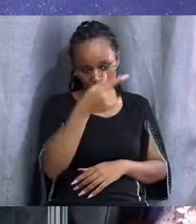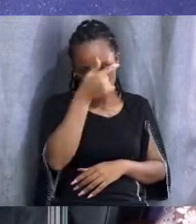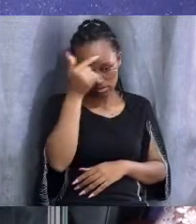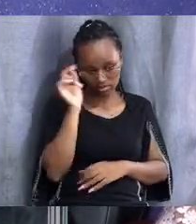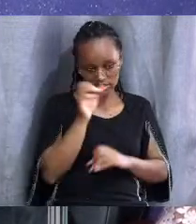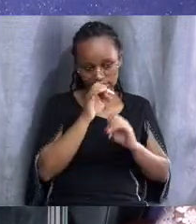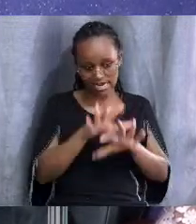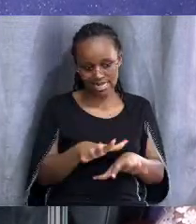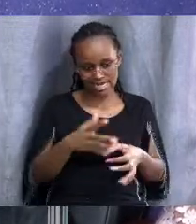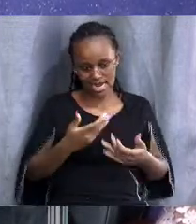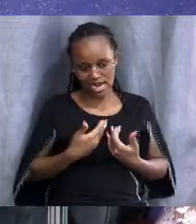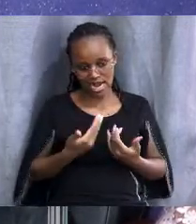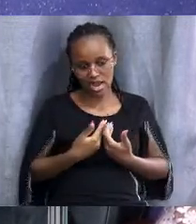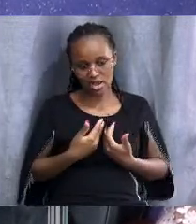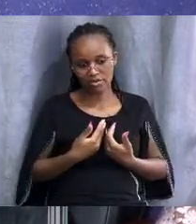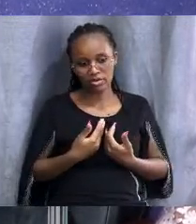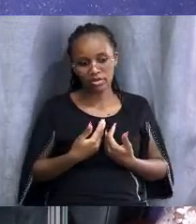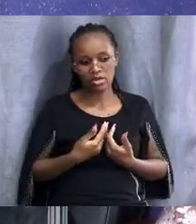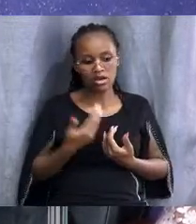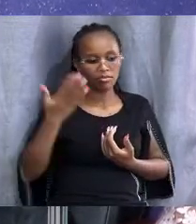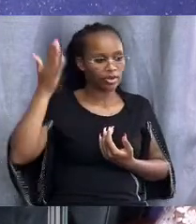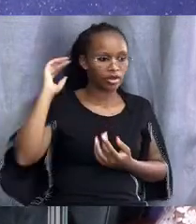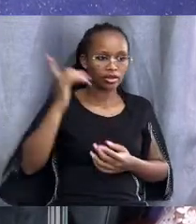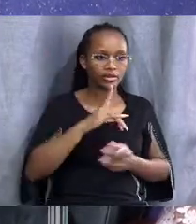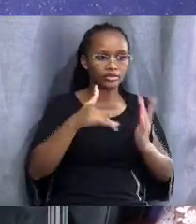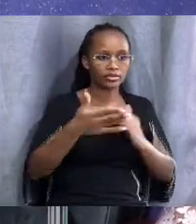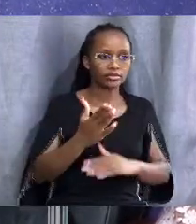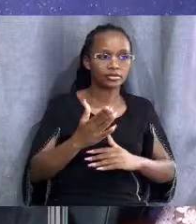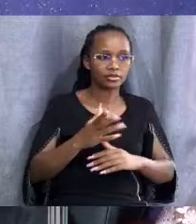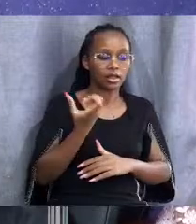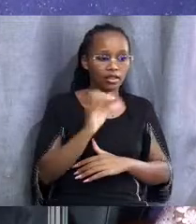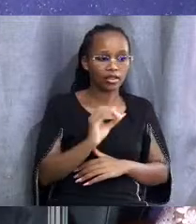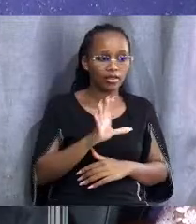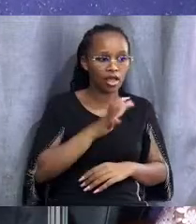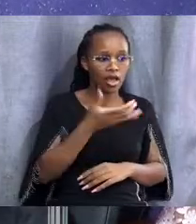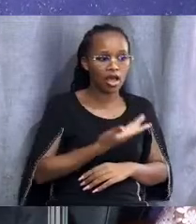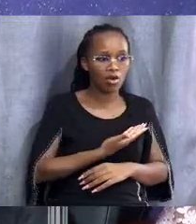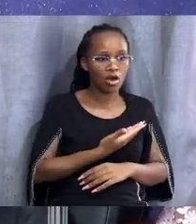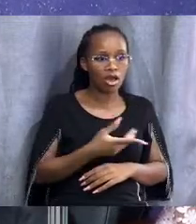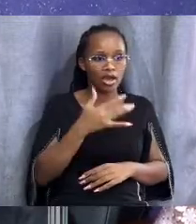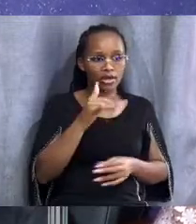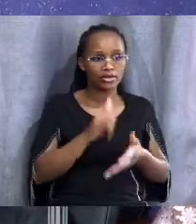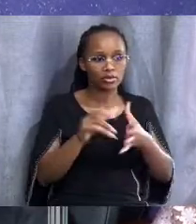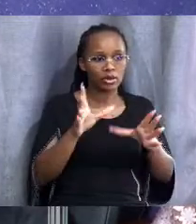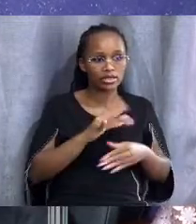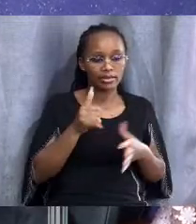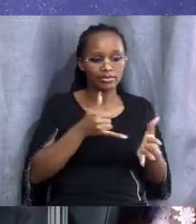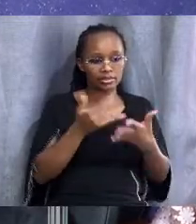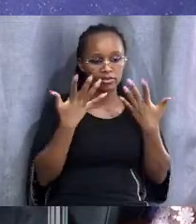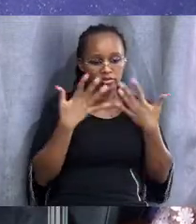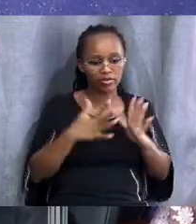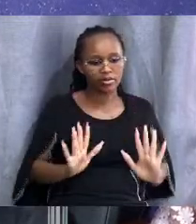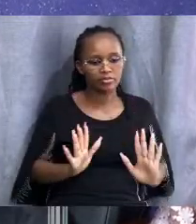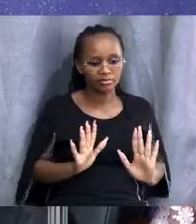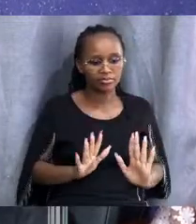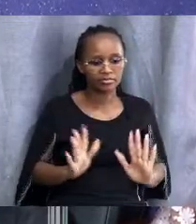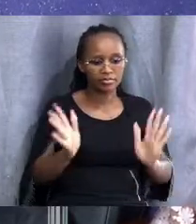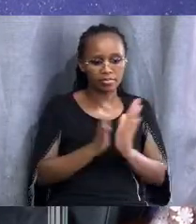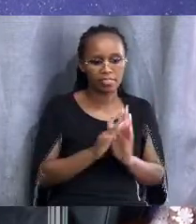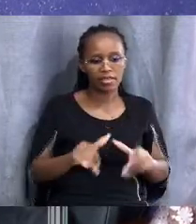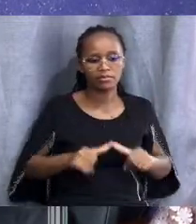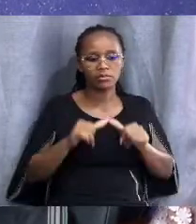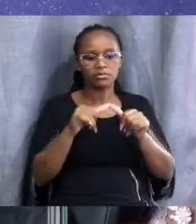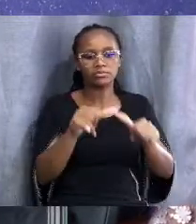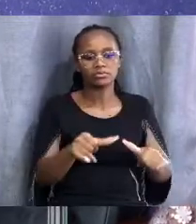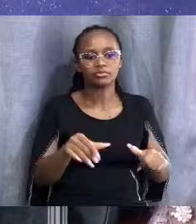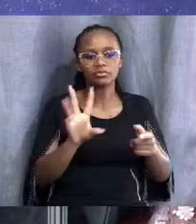is nothing that comes behind God. So ours is to accept it and